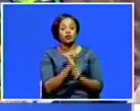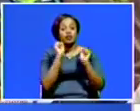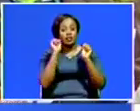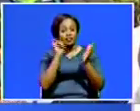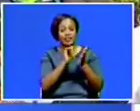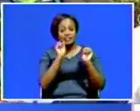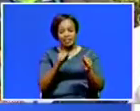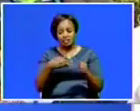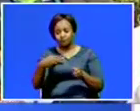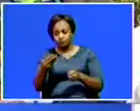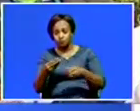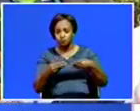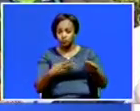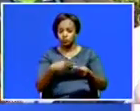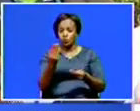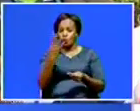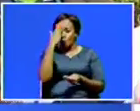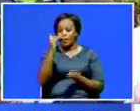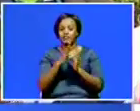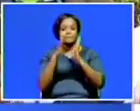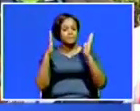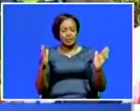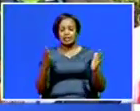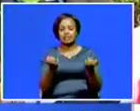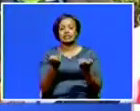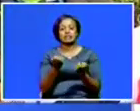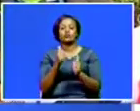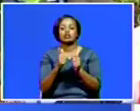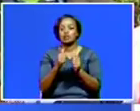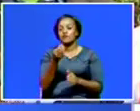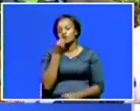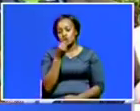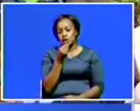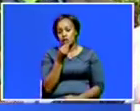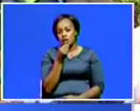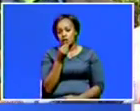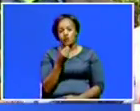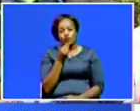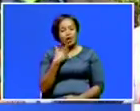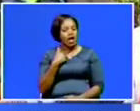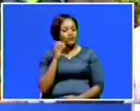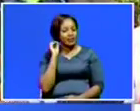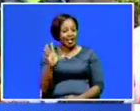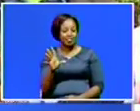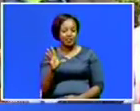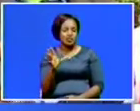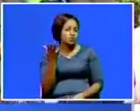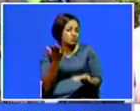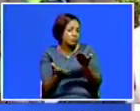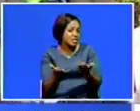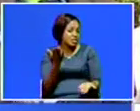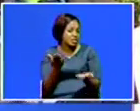because I think the biggest need here is food. The biggest need is food. There's no food. We might give them what I